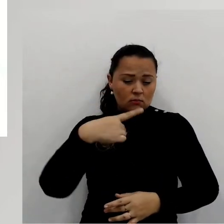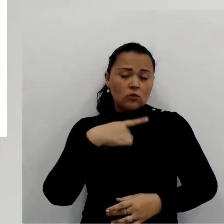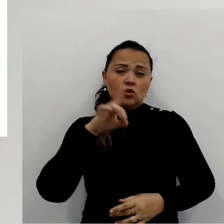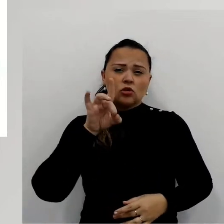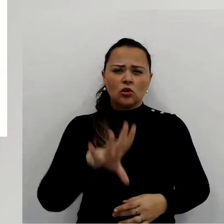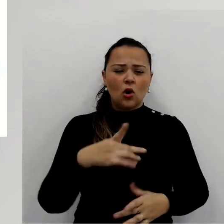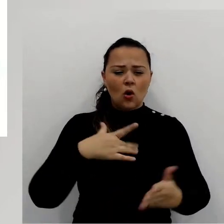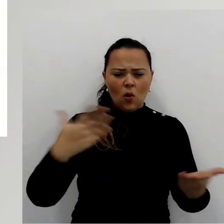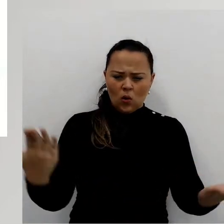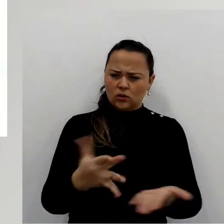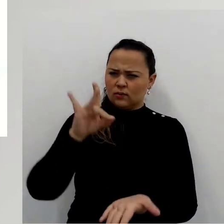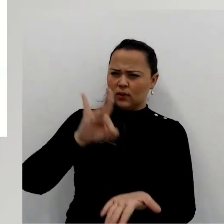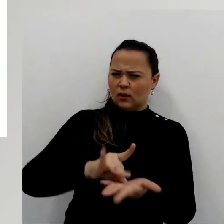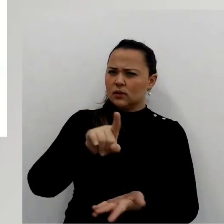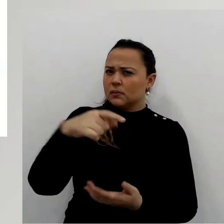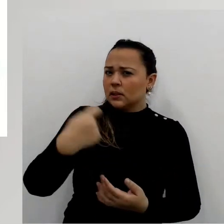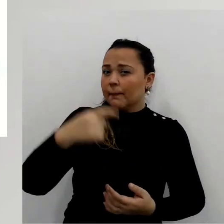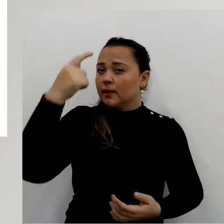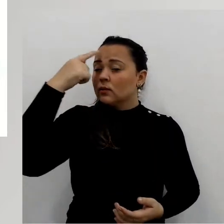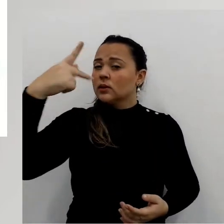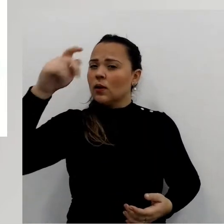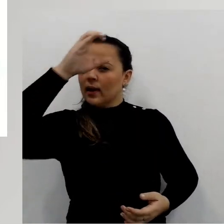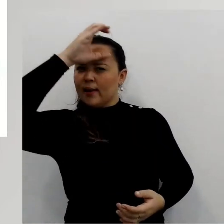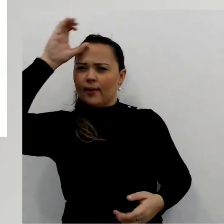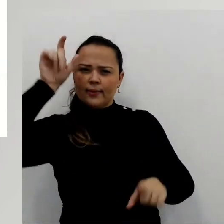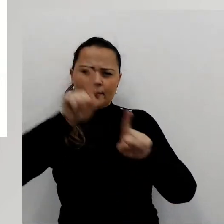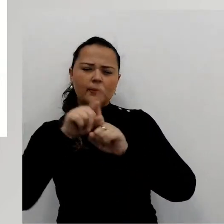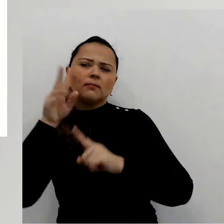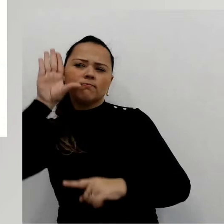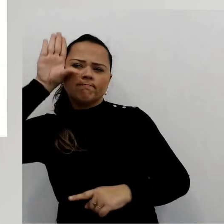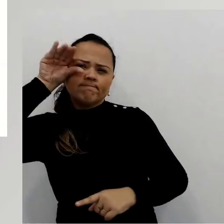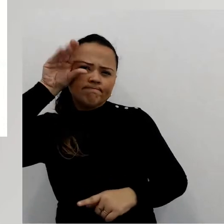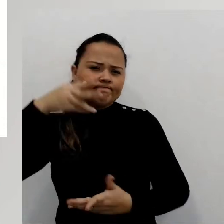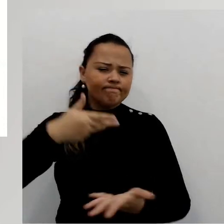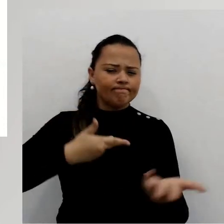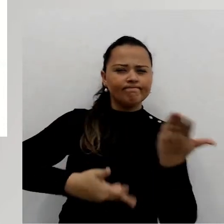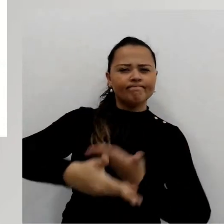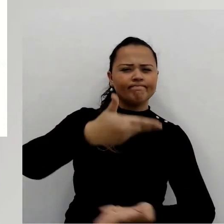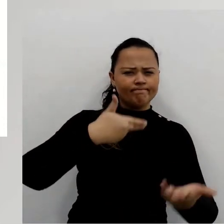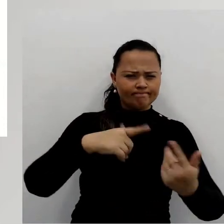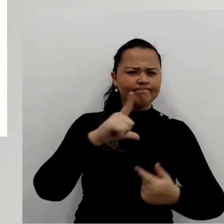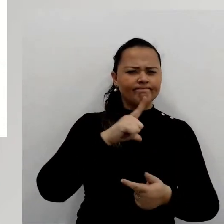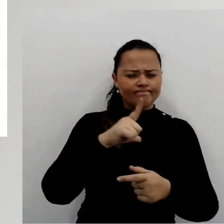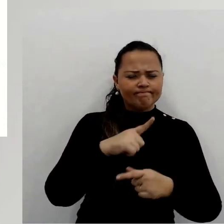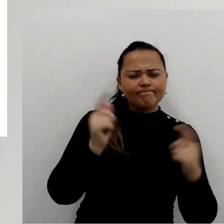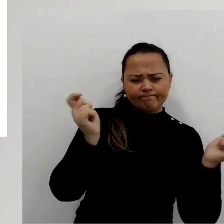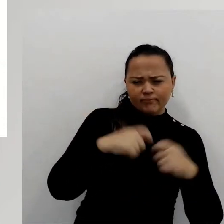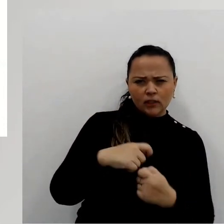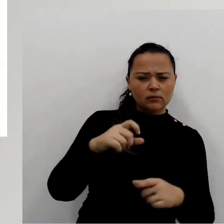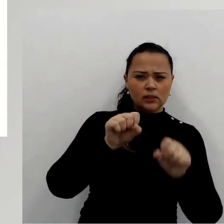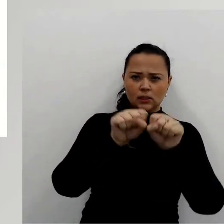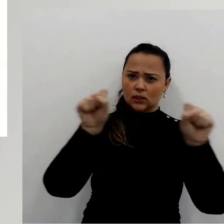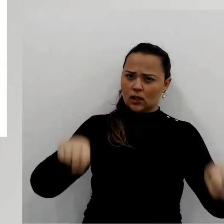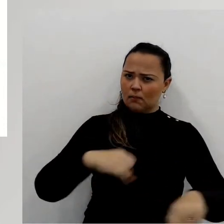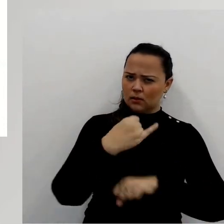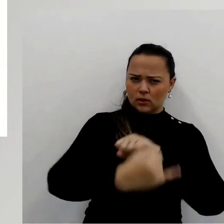well. And they have production processes, or they have digital systems, and their digital systems and your digital systems